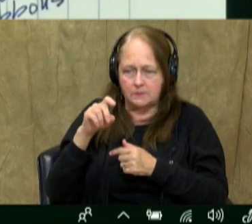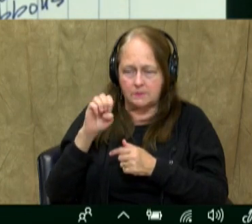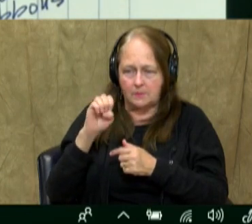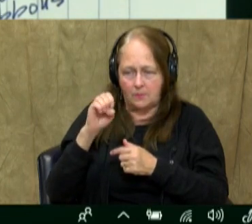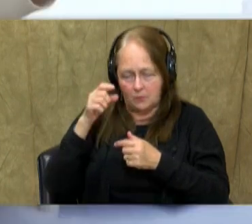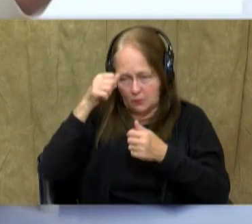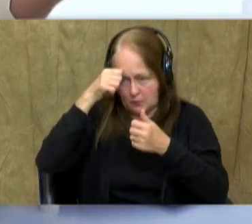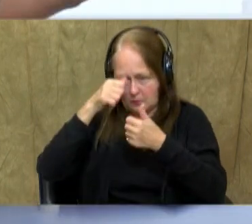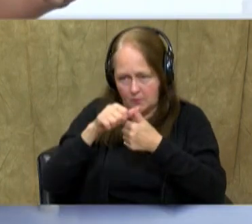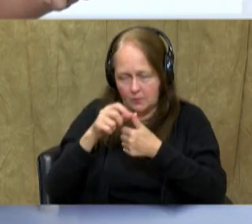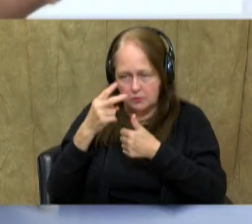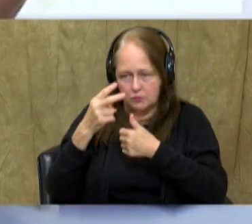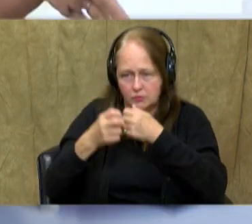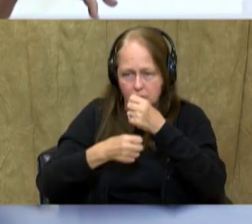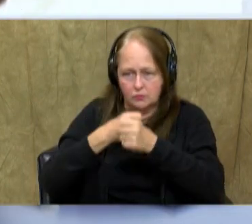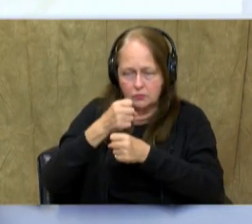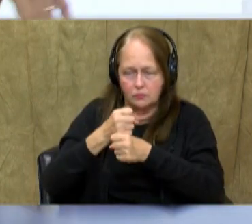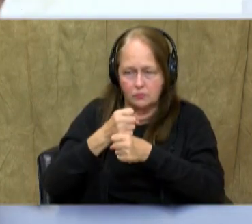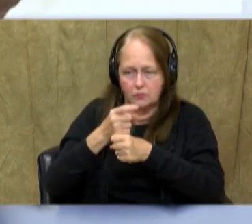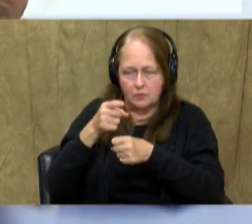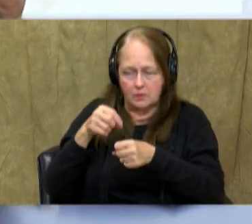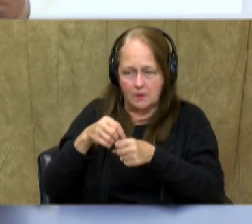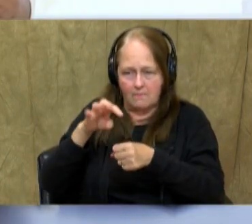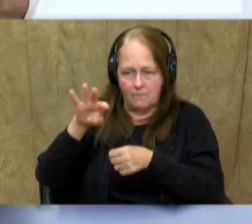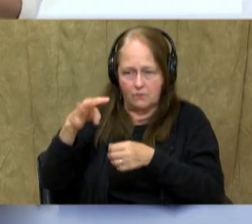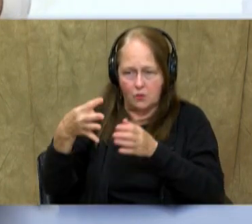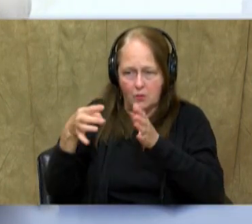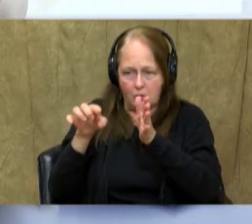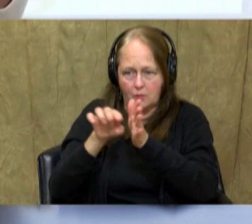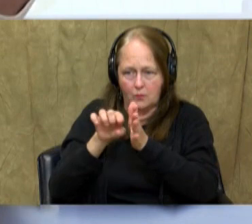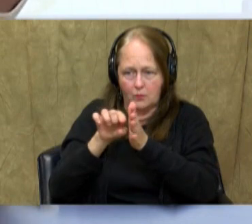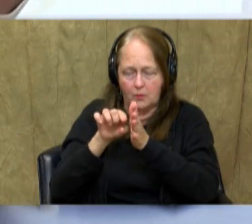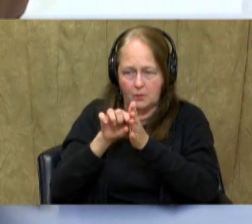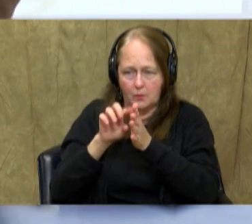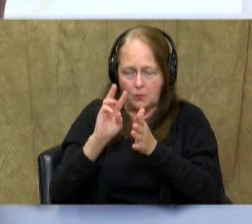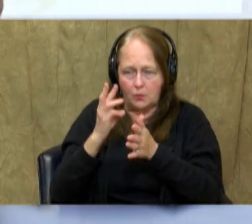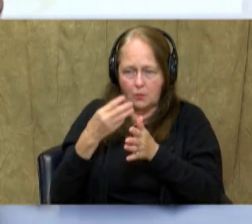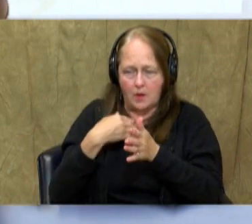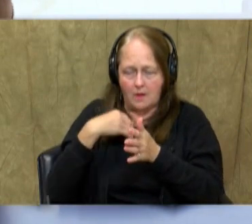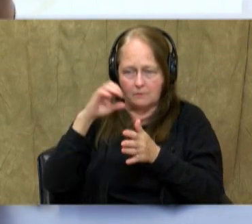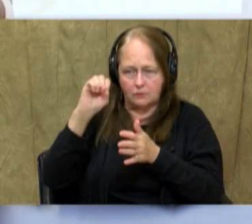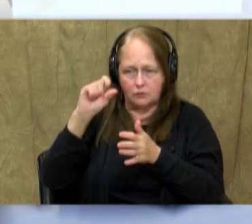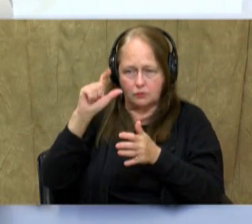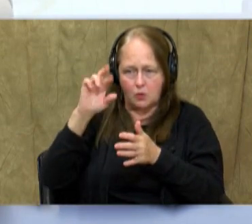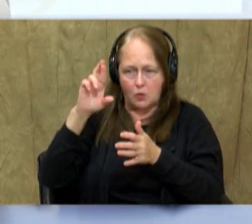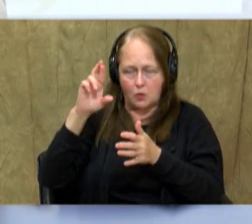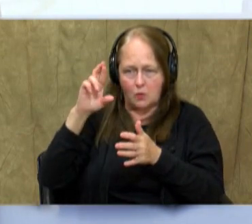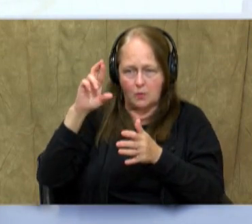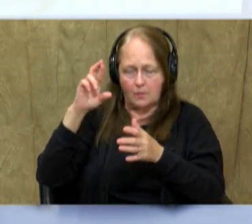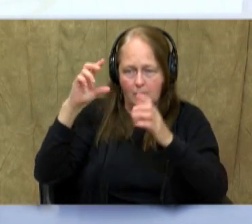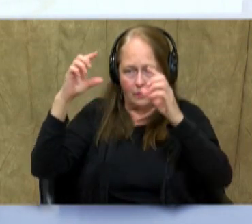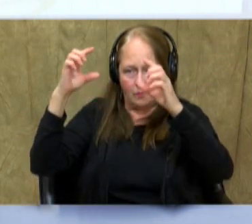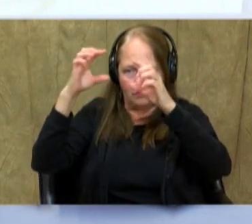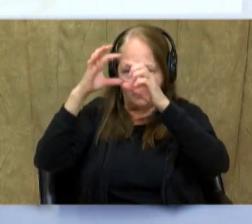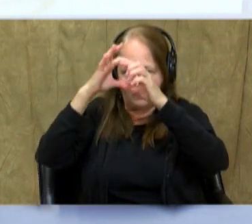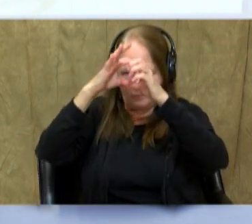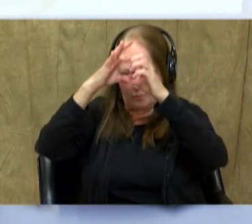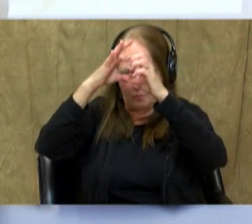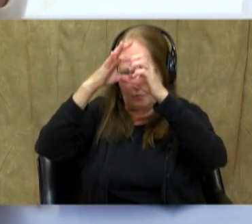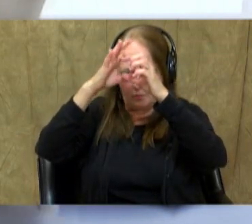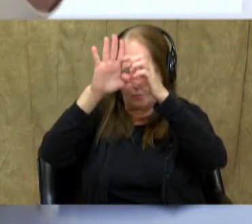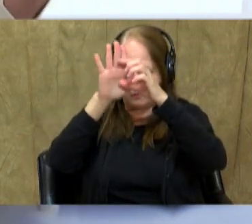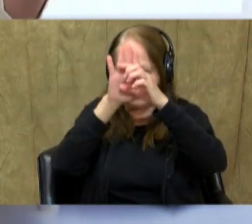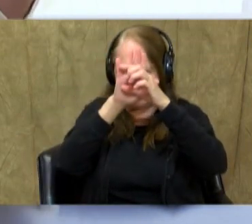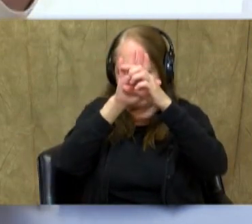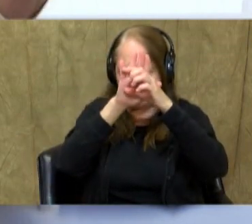remember 2 years ago when you were in 4th grade, we had a partial solar eclipse right at the beginning of school.